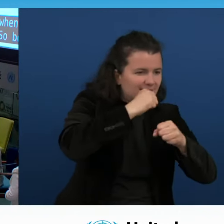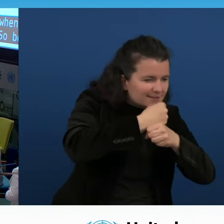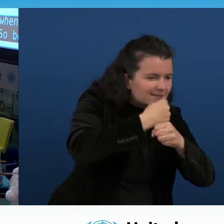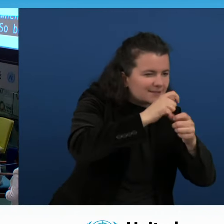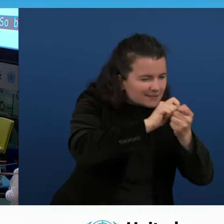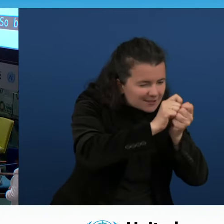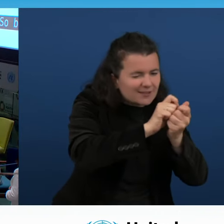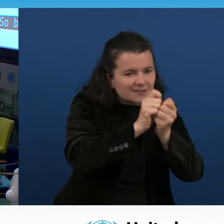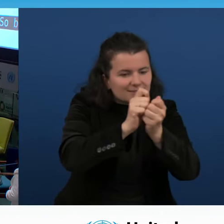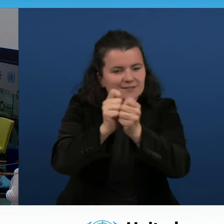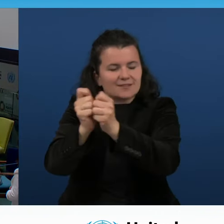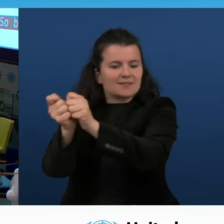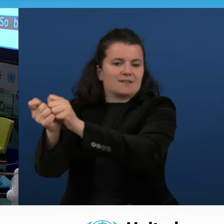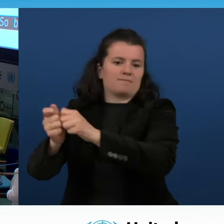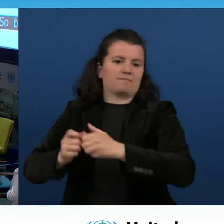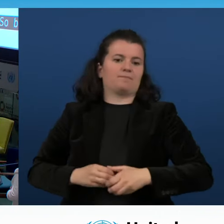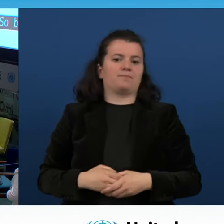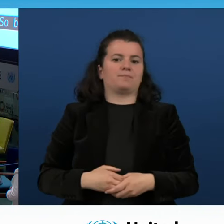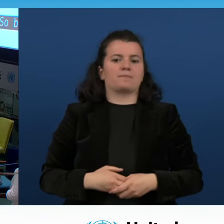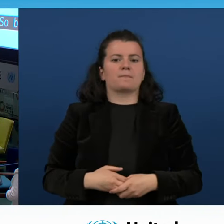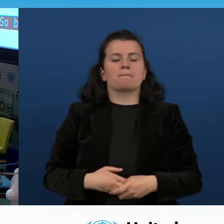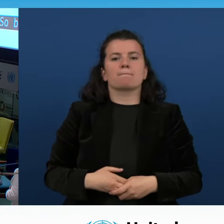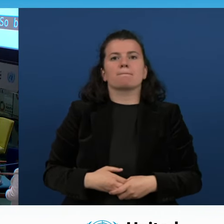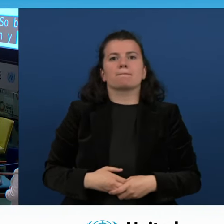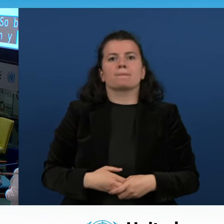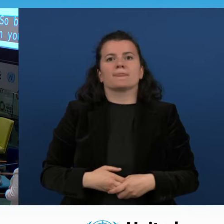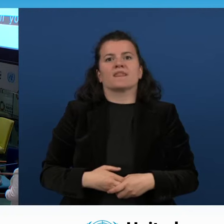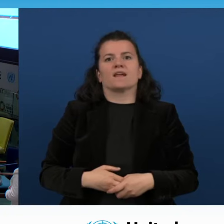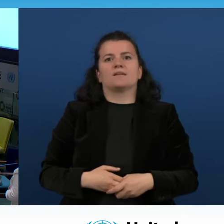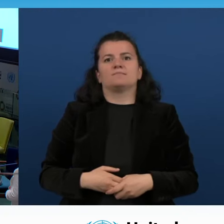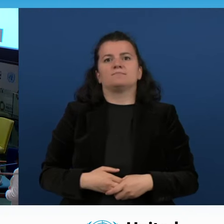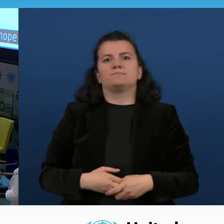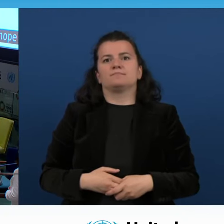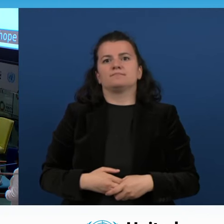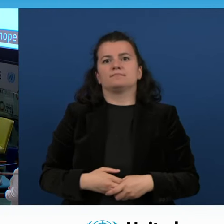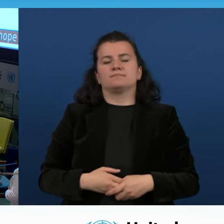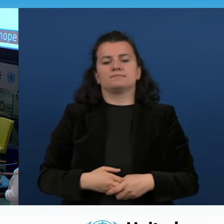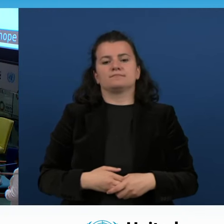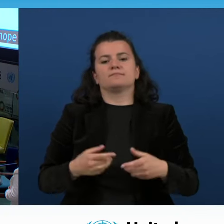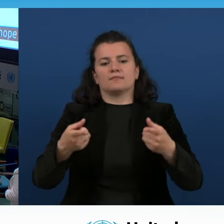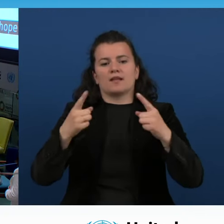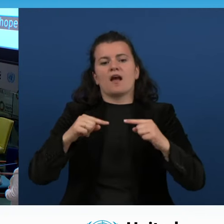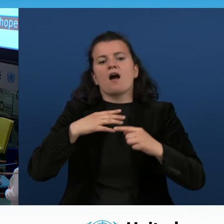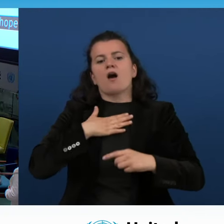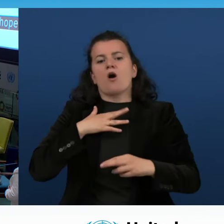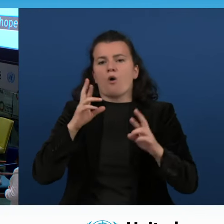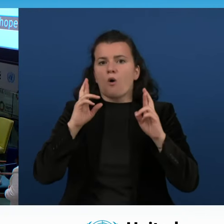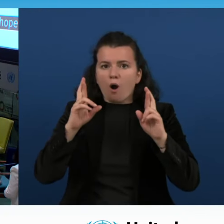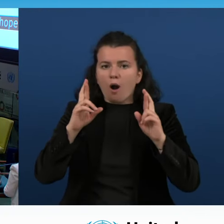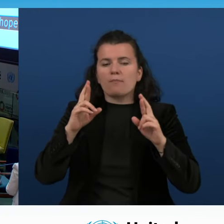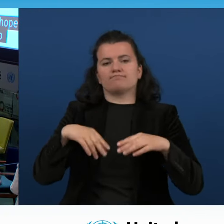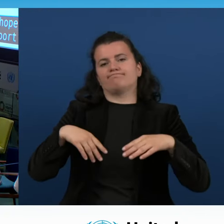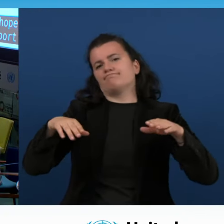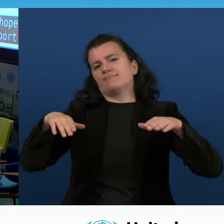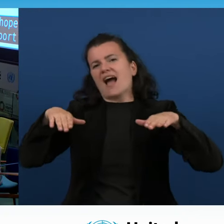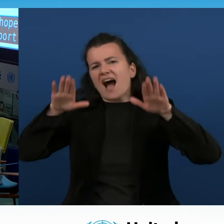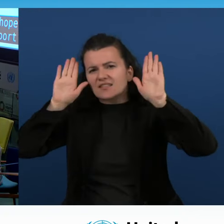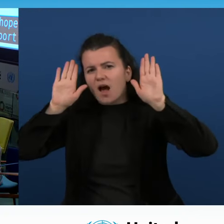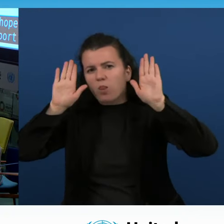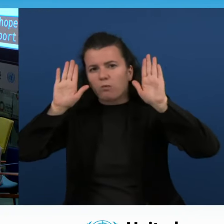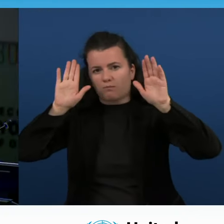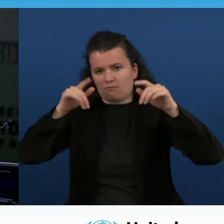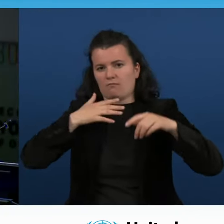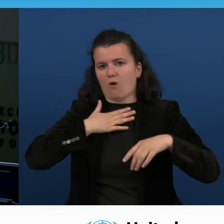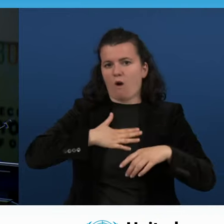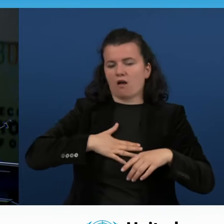With all this, I hope we can work together to support the learning integration of refugees and asylum seekers. On this panel, I can see the inspirational stories in work that